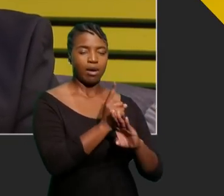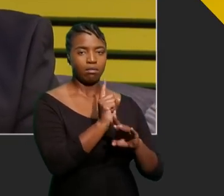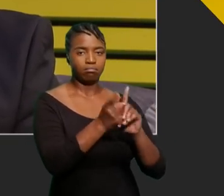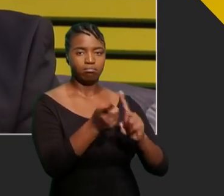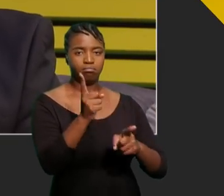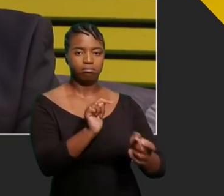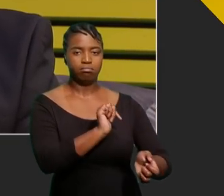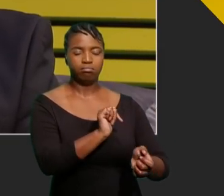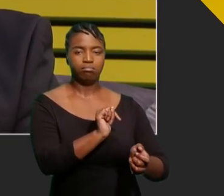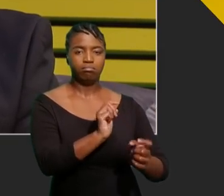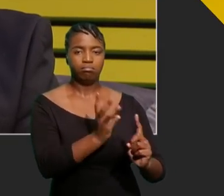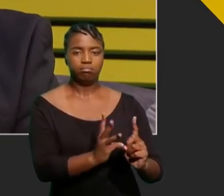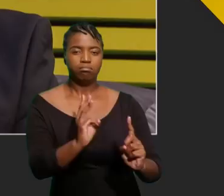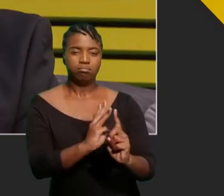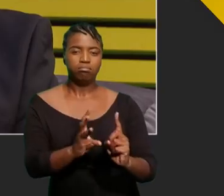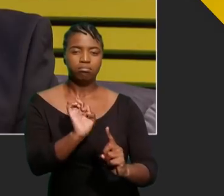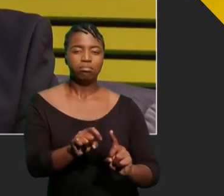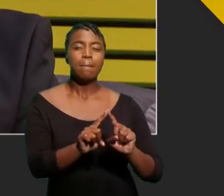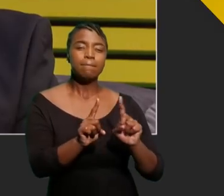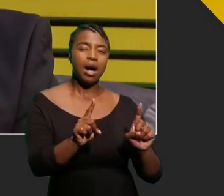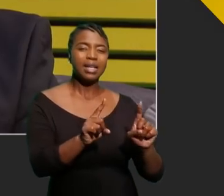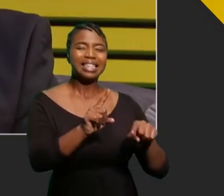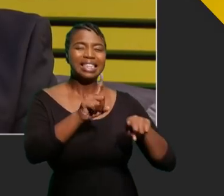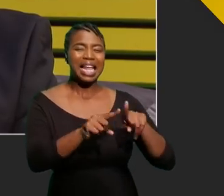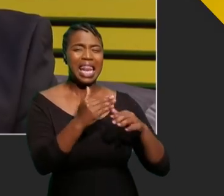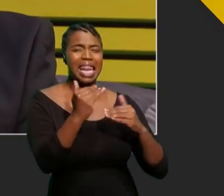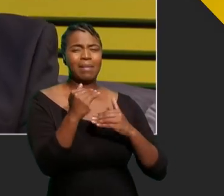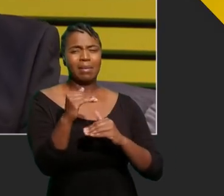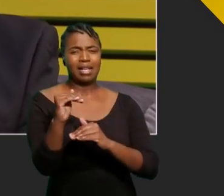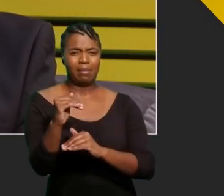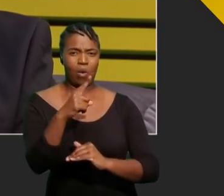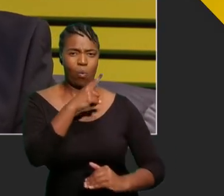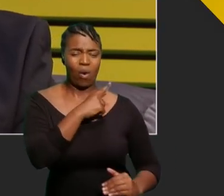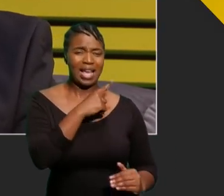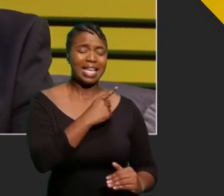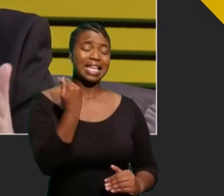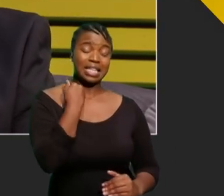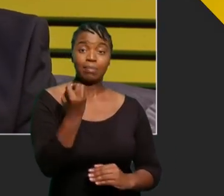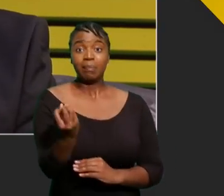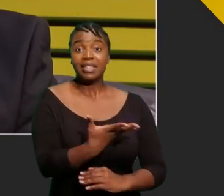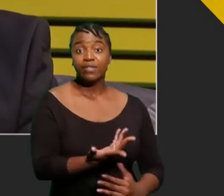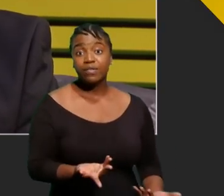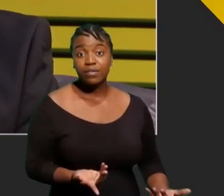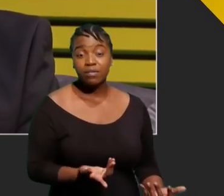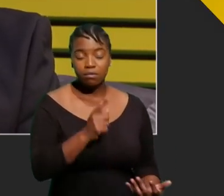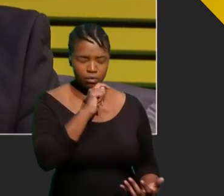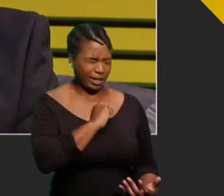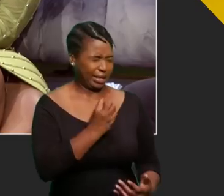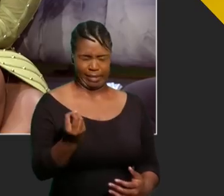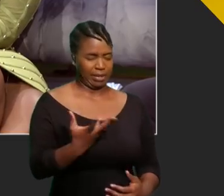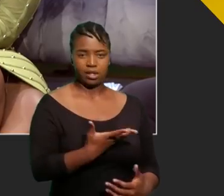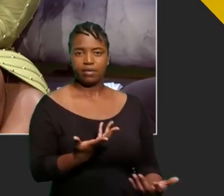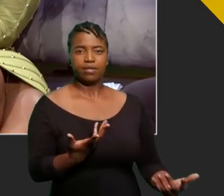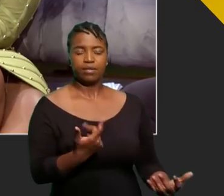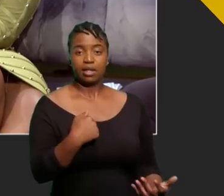oh. although very limited because of its expensiveness. Well, I mean, yeah, it's extremely expensive. Yeah, of course. You